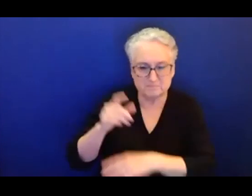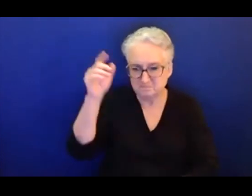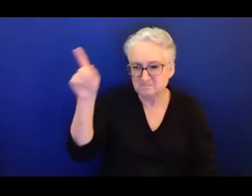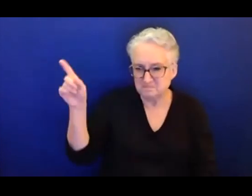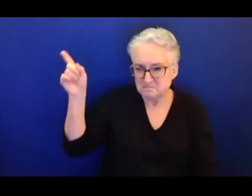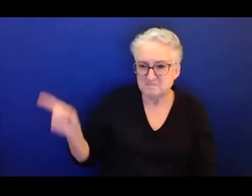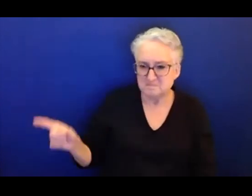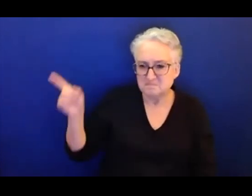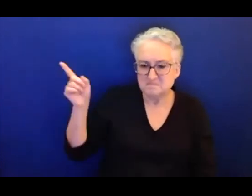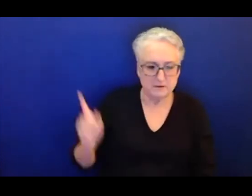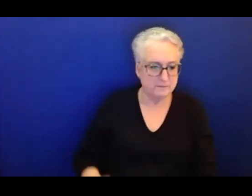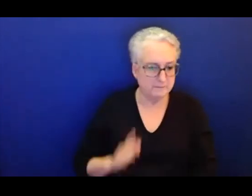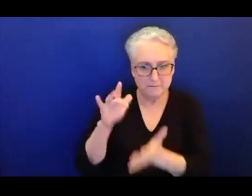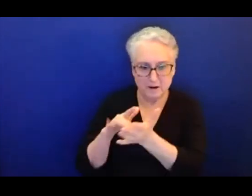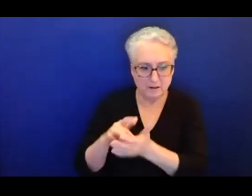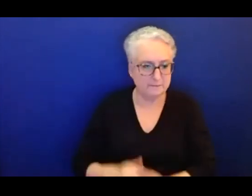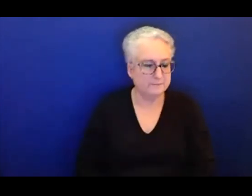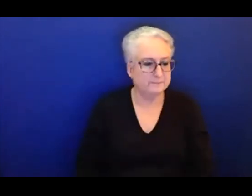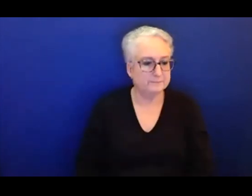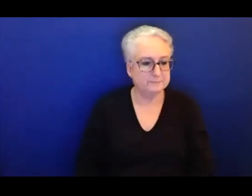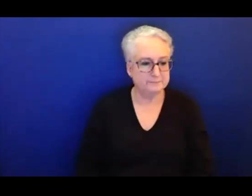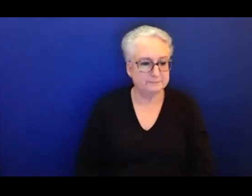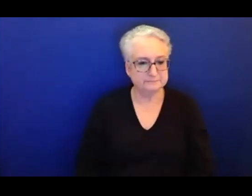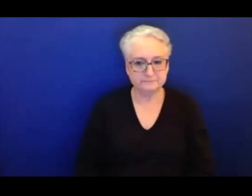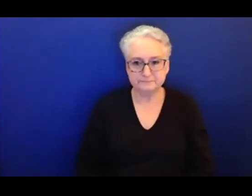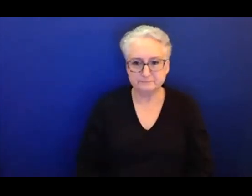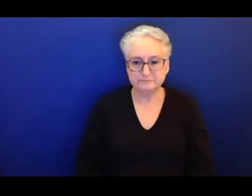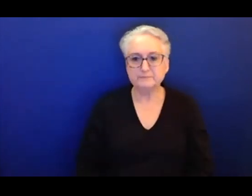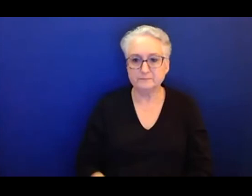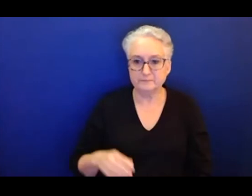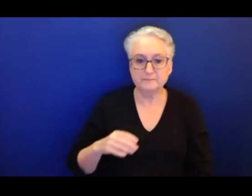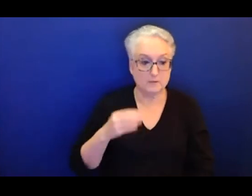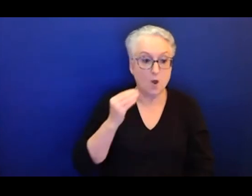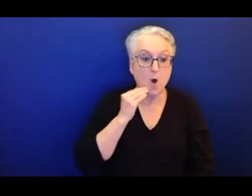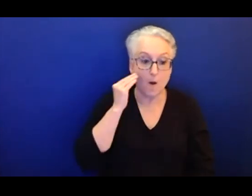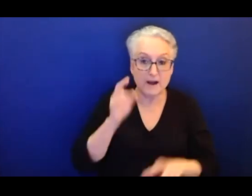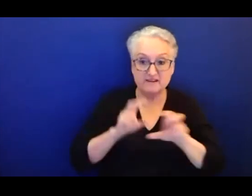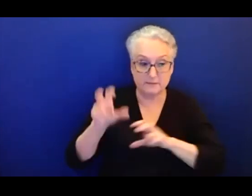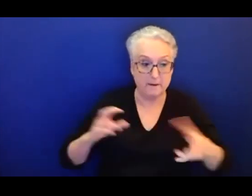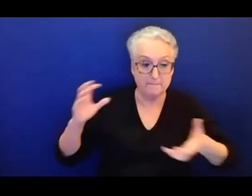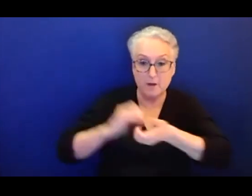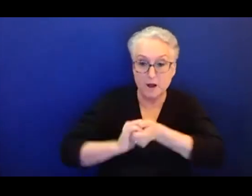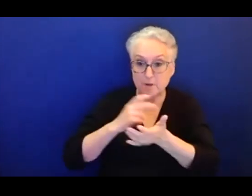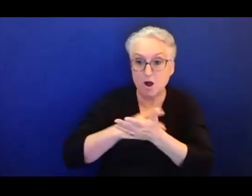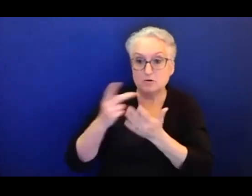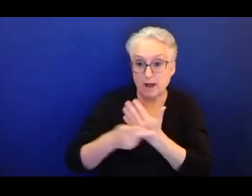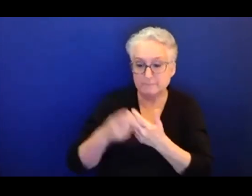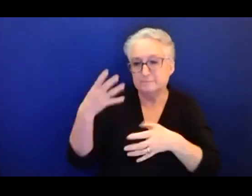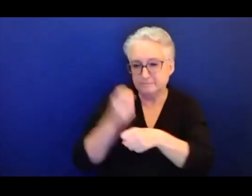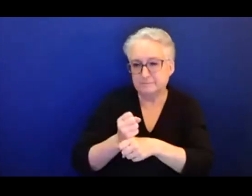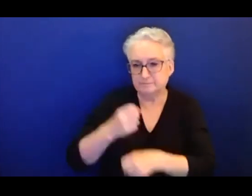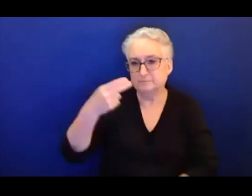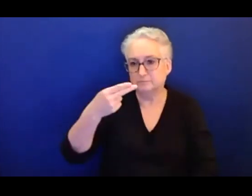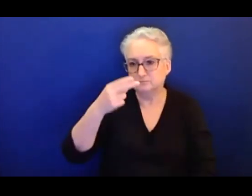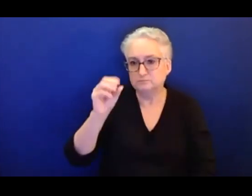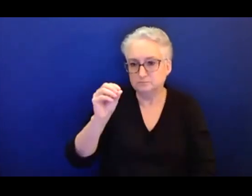The Home Investment Partnership Program, also known as HOME, is strictly dedicated to housing activities to assist